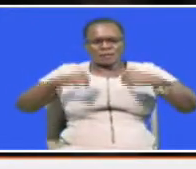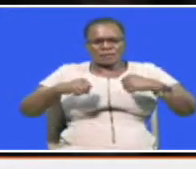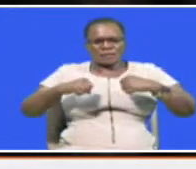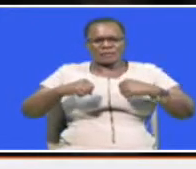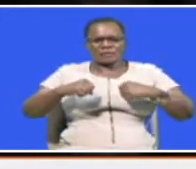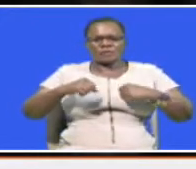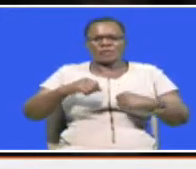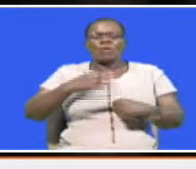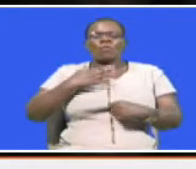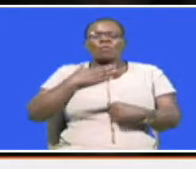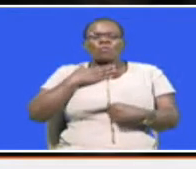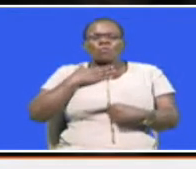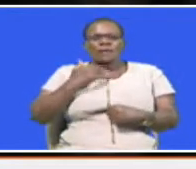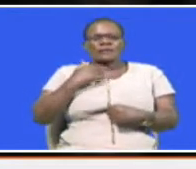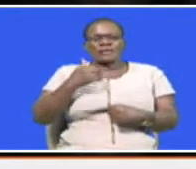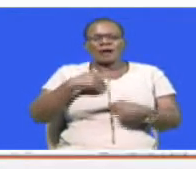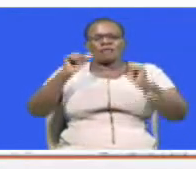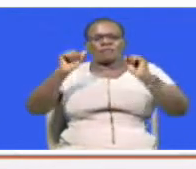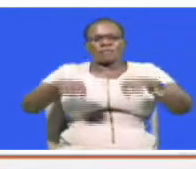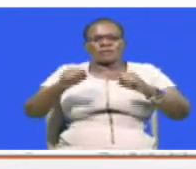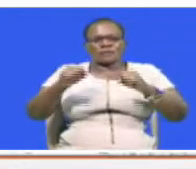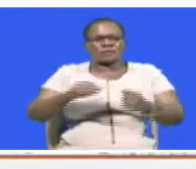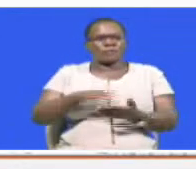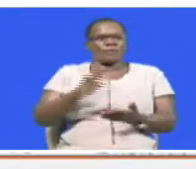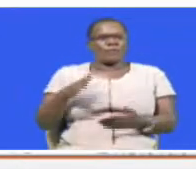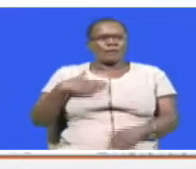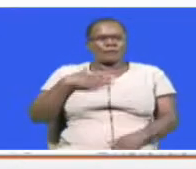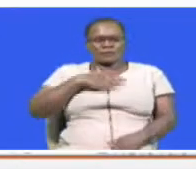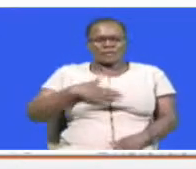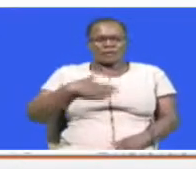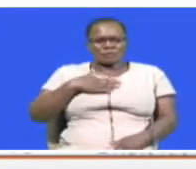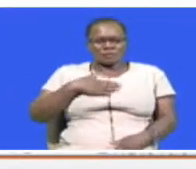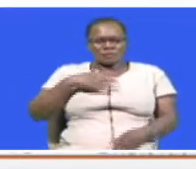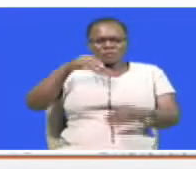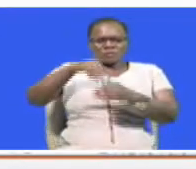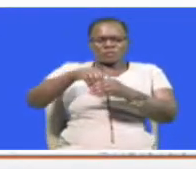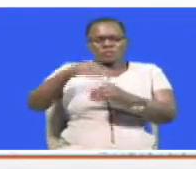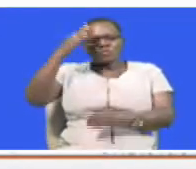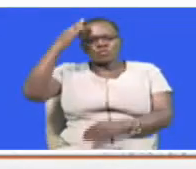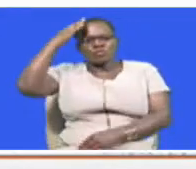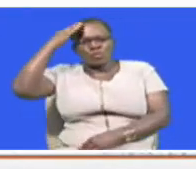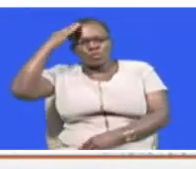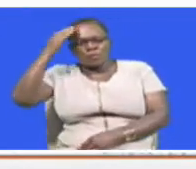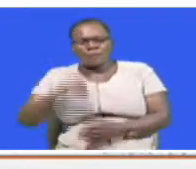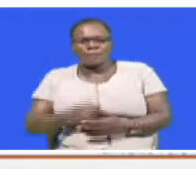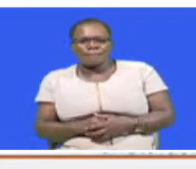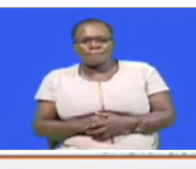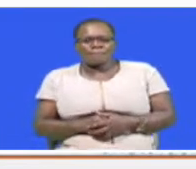morning, has a lot of potential. The science that goes into identifying